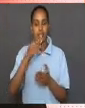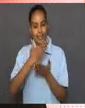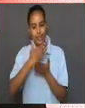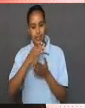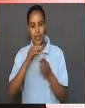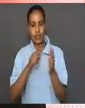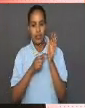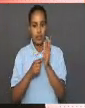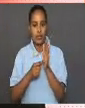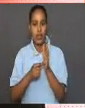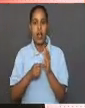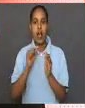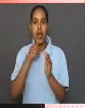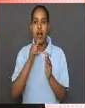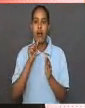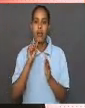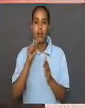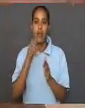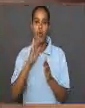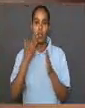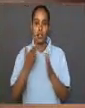displays amphoteric properties.